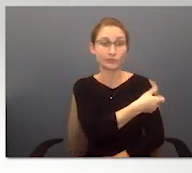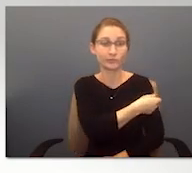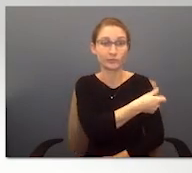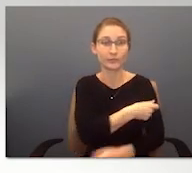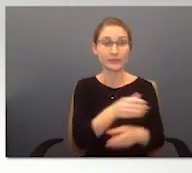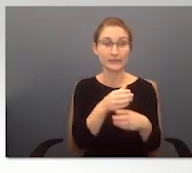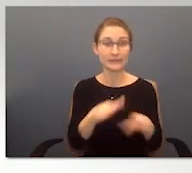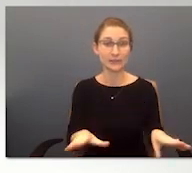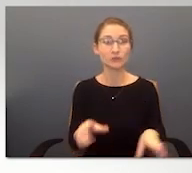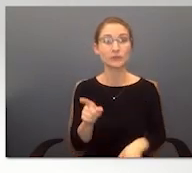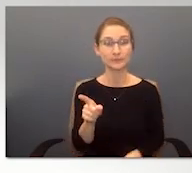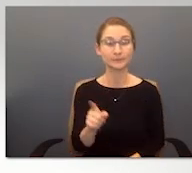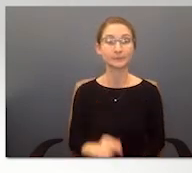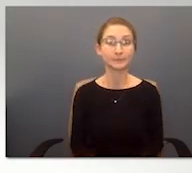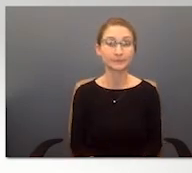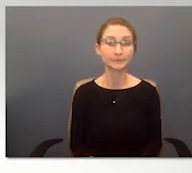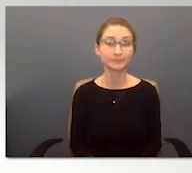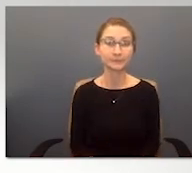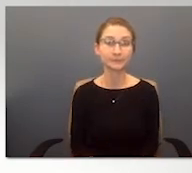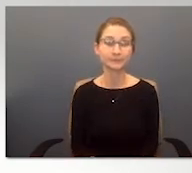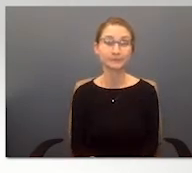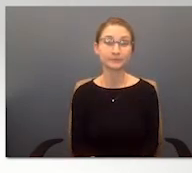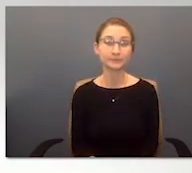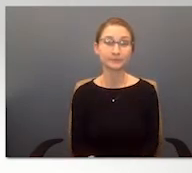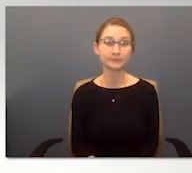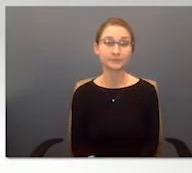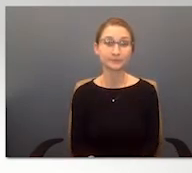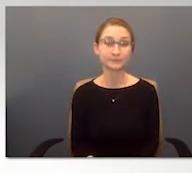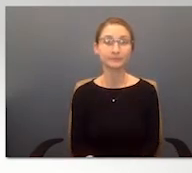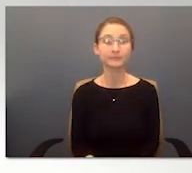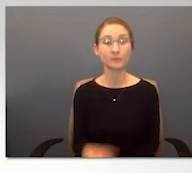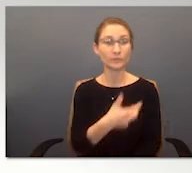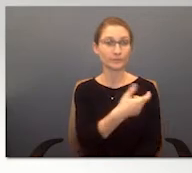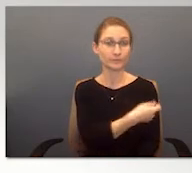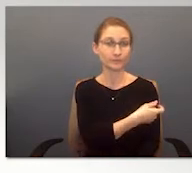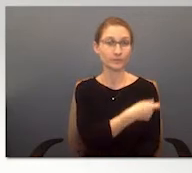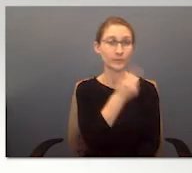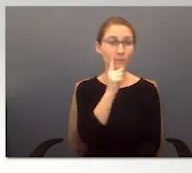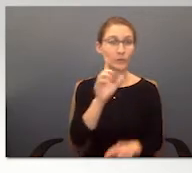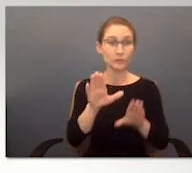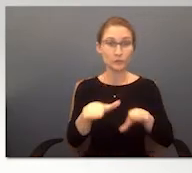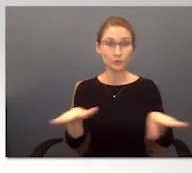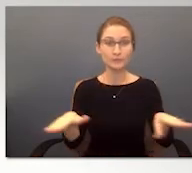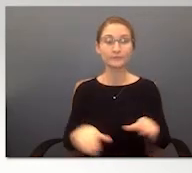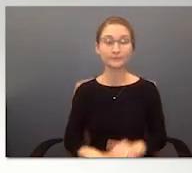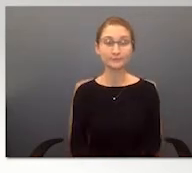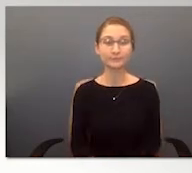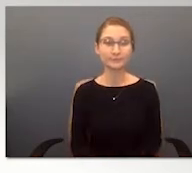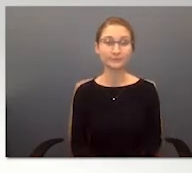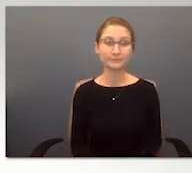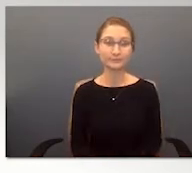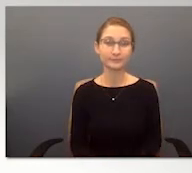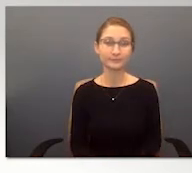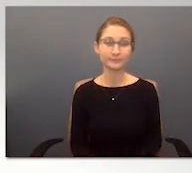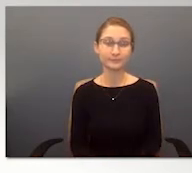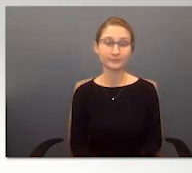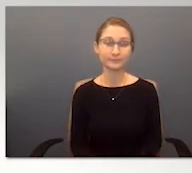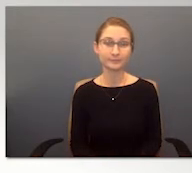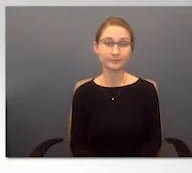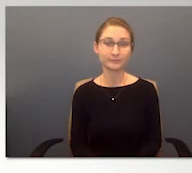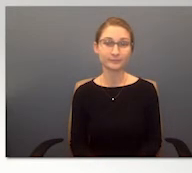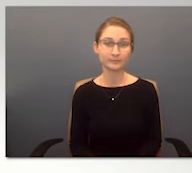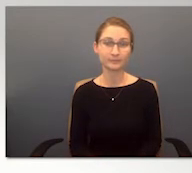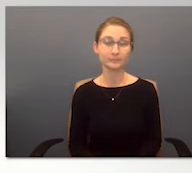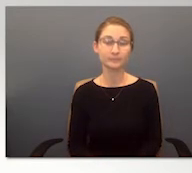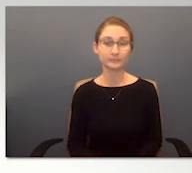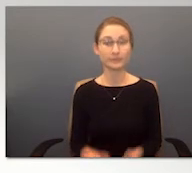section falls within this division. So our vaccine for children program, for instance, falls within the Division of Disease Control